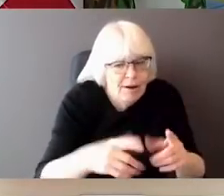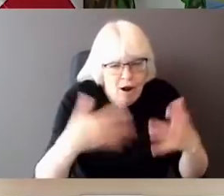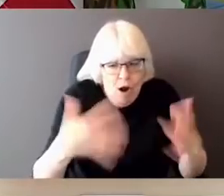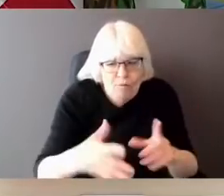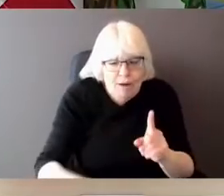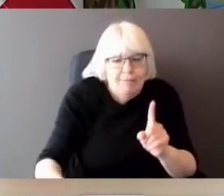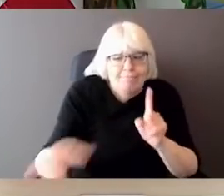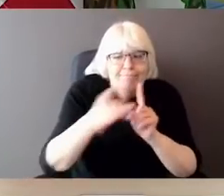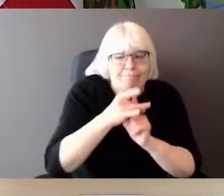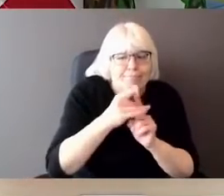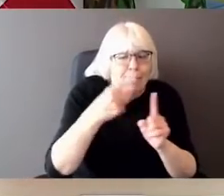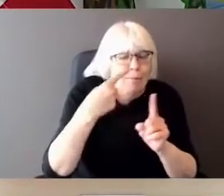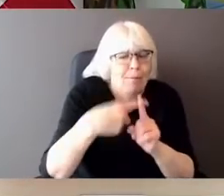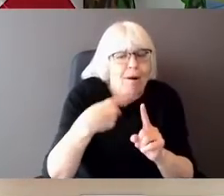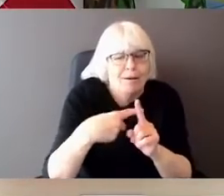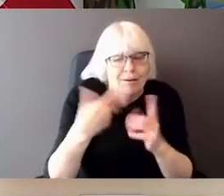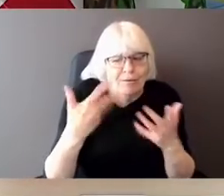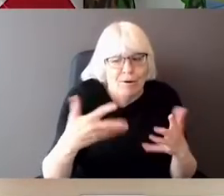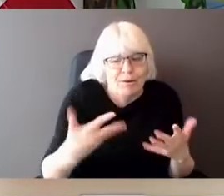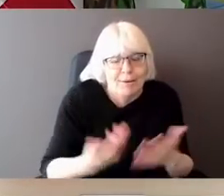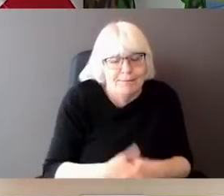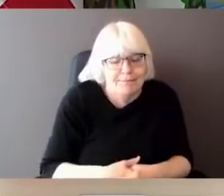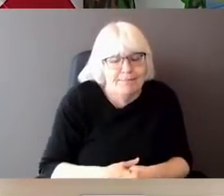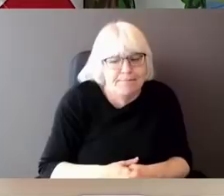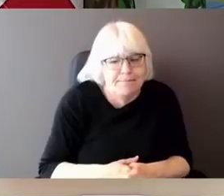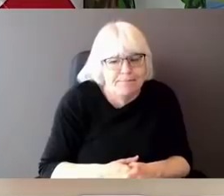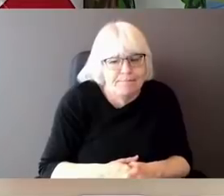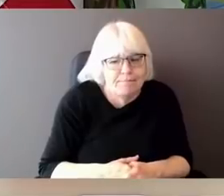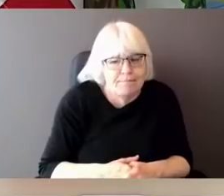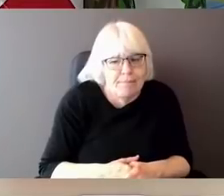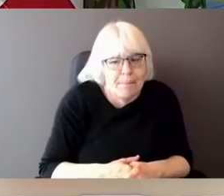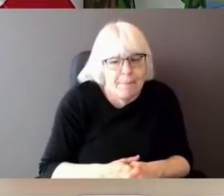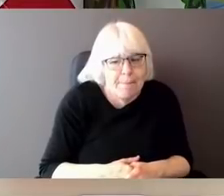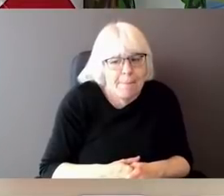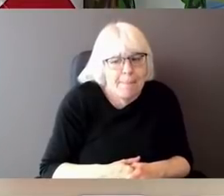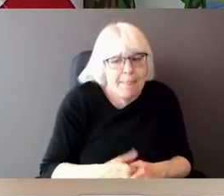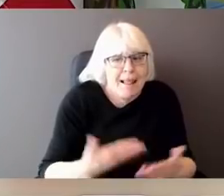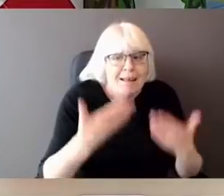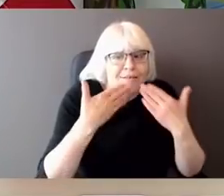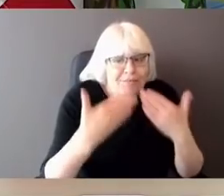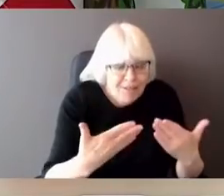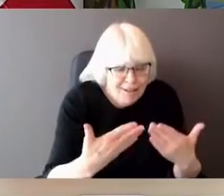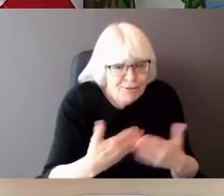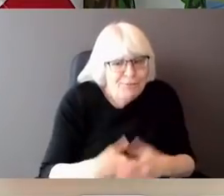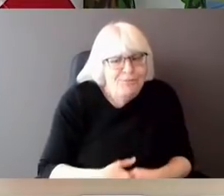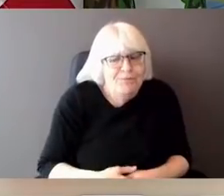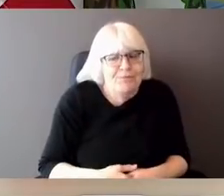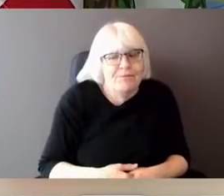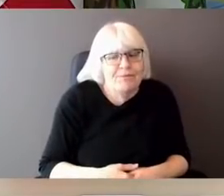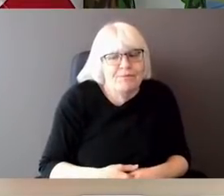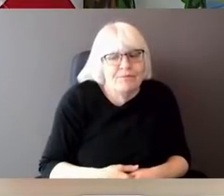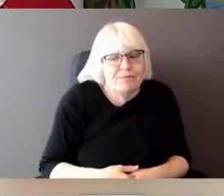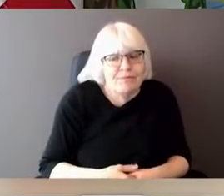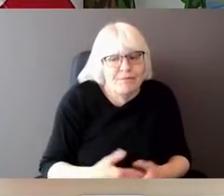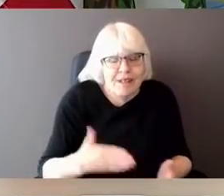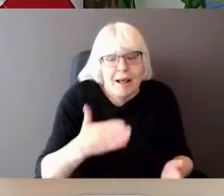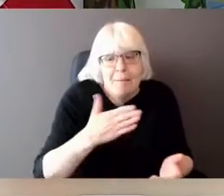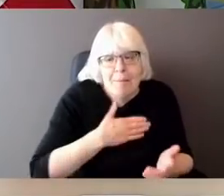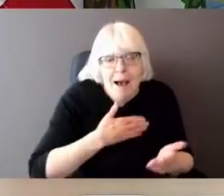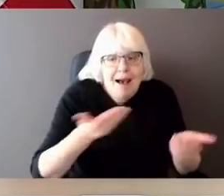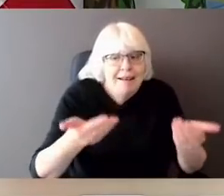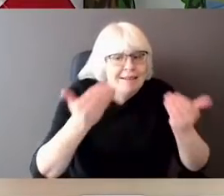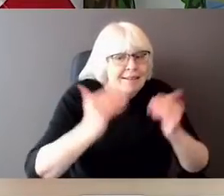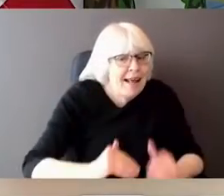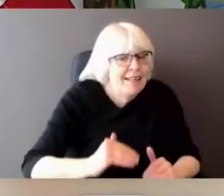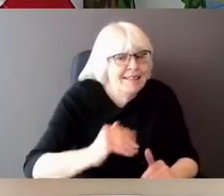Okay, thank you for that. Well, I guess my next question is I suppose about some of the outbreak reporting. So, I